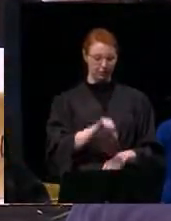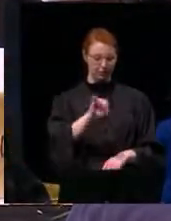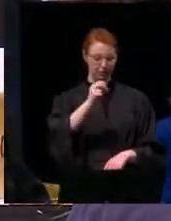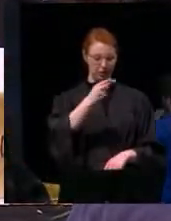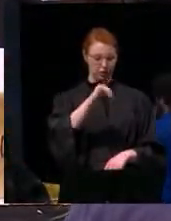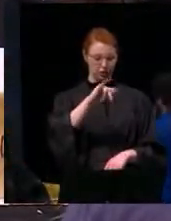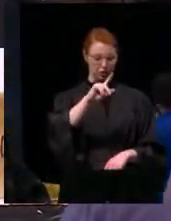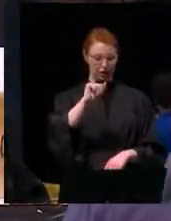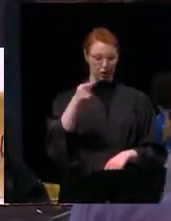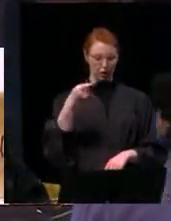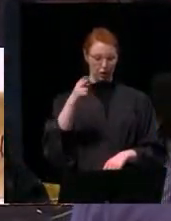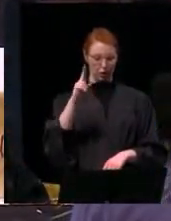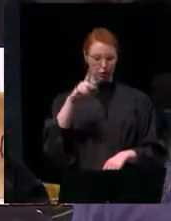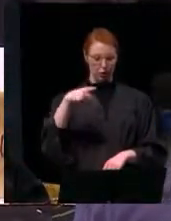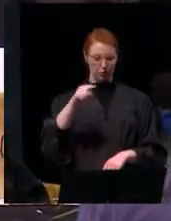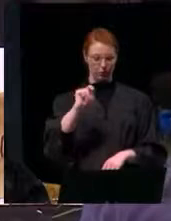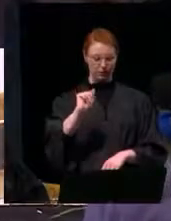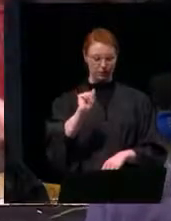Ishika Gupta.